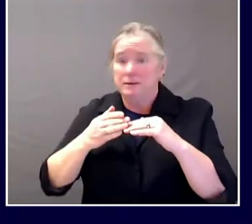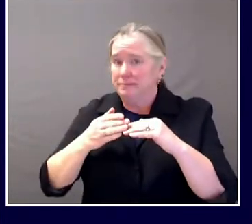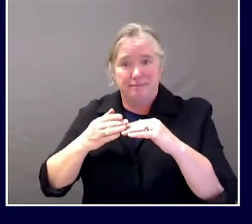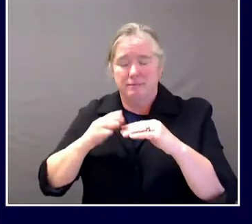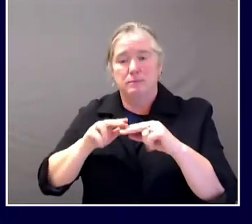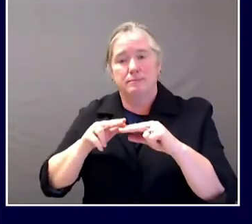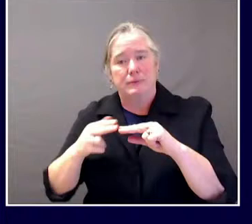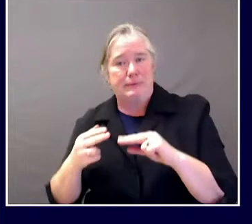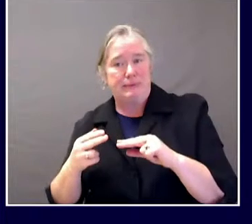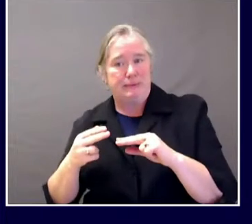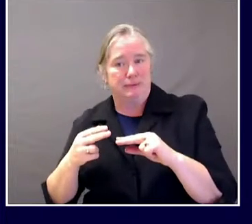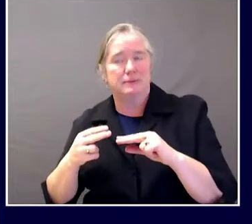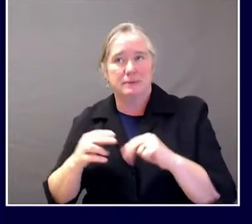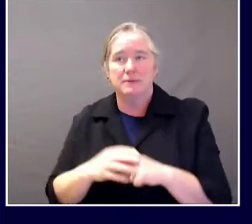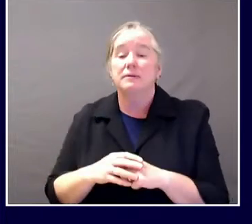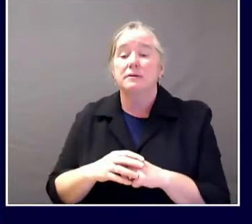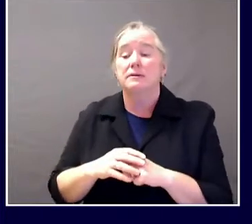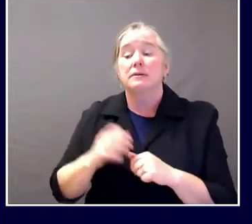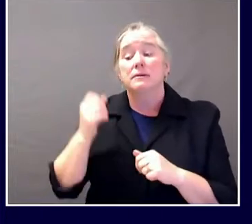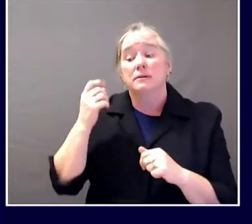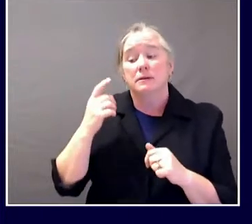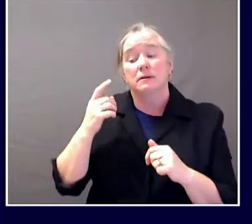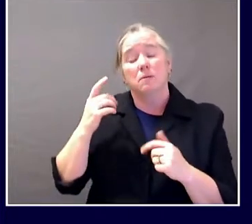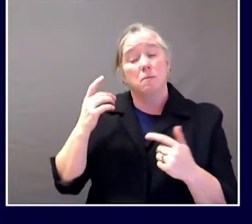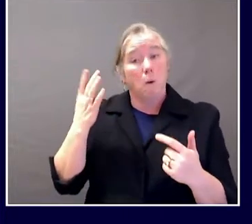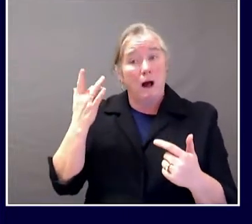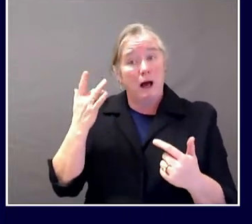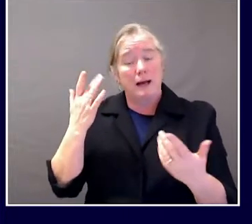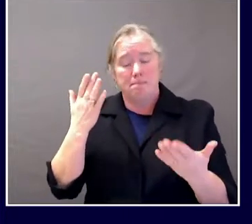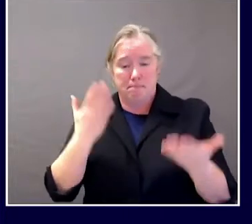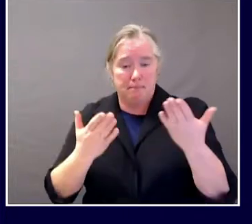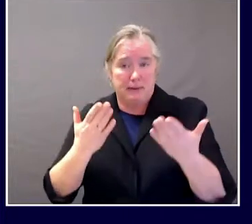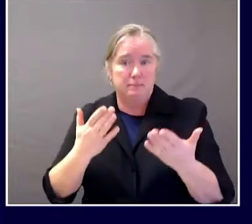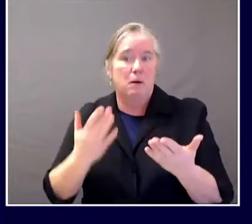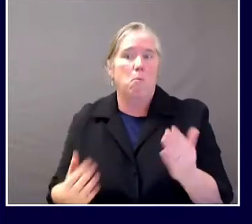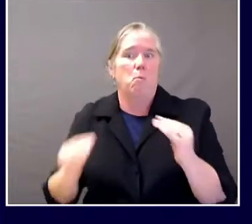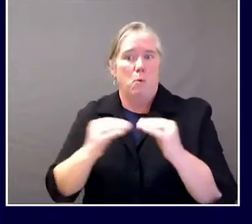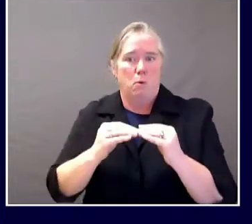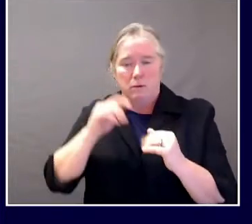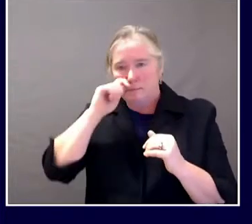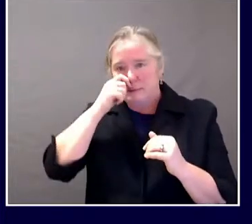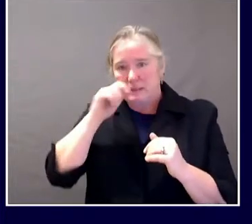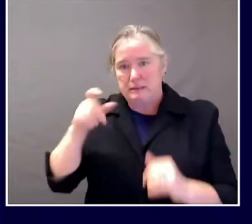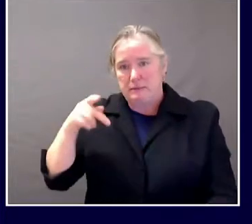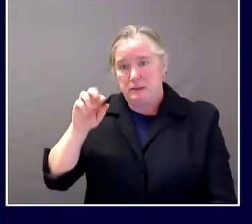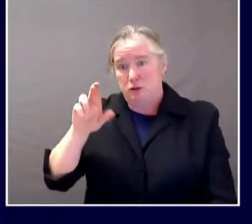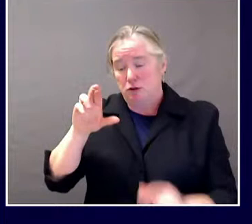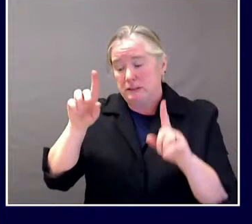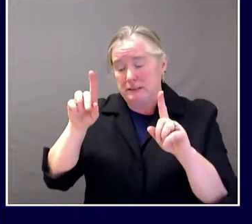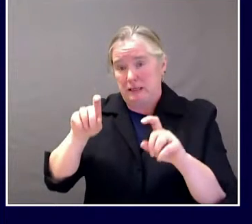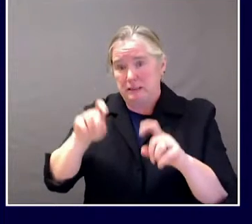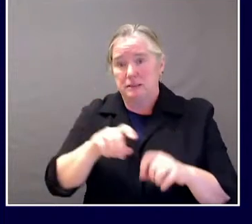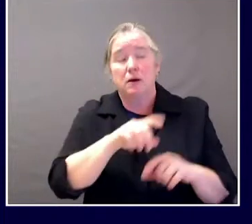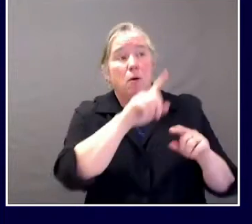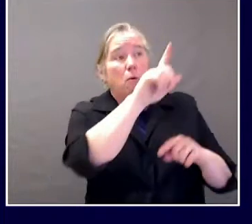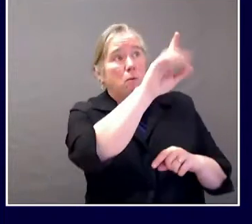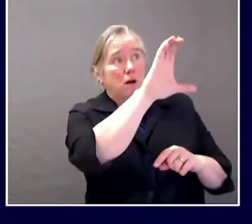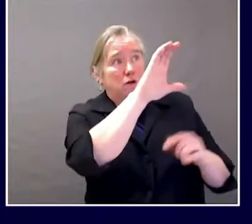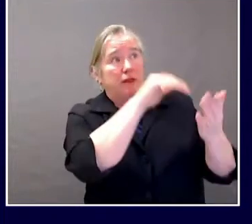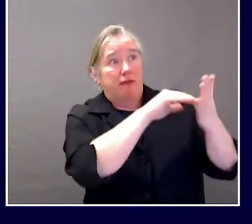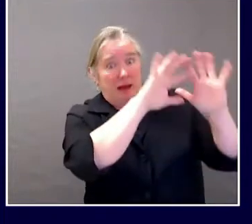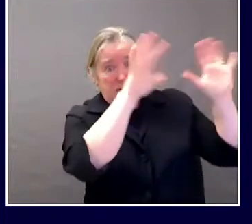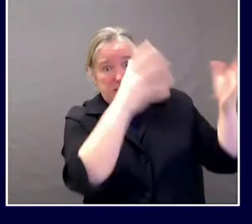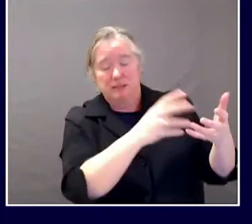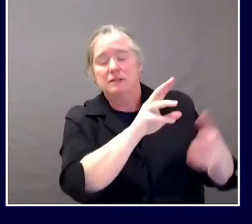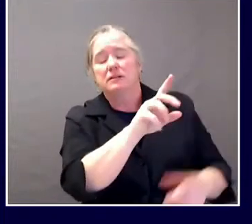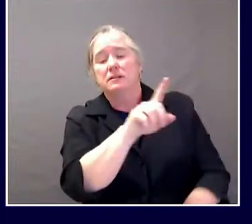that corresponds to an increase in testing volume for PCR, which now stands at 623 tests